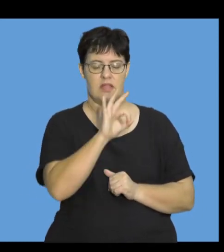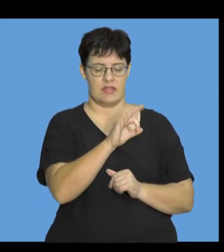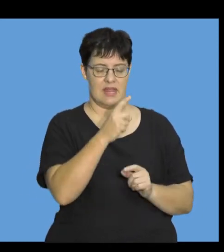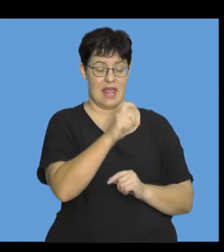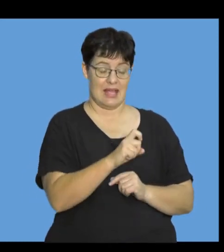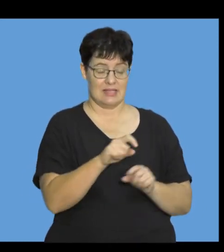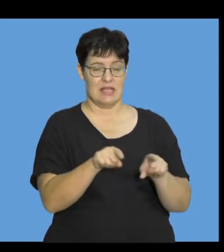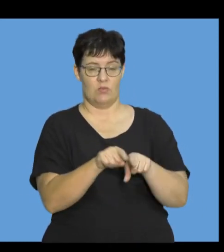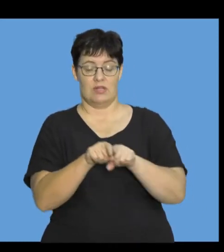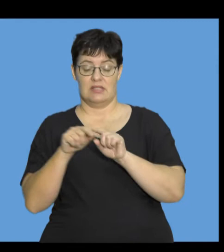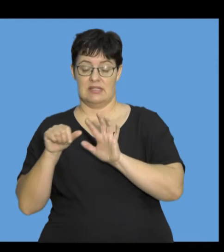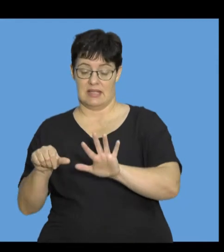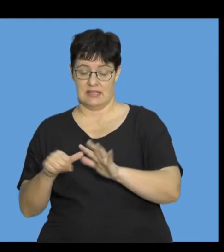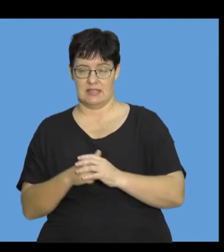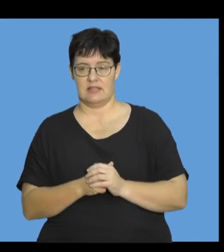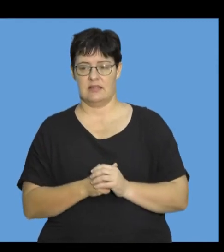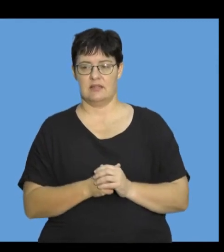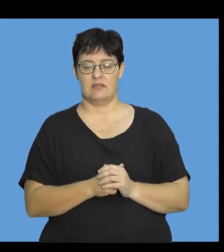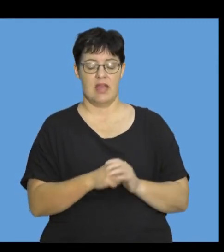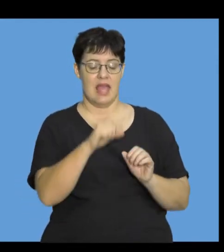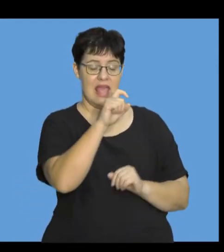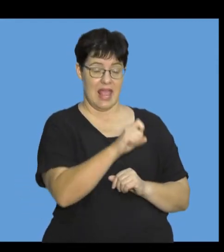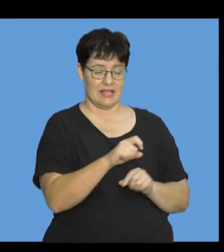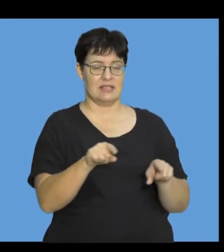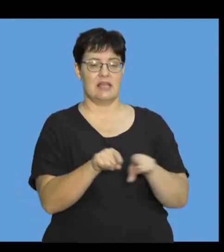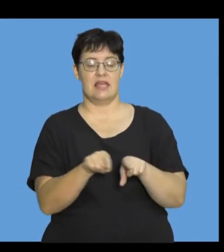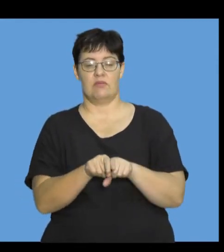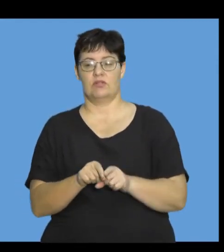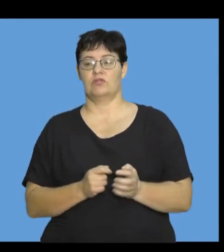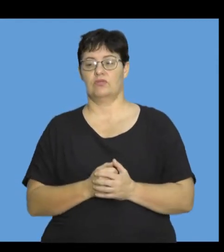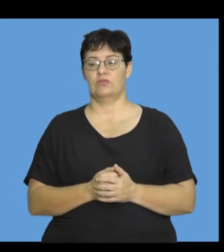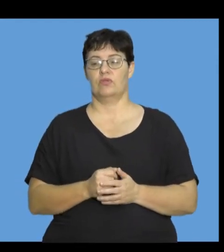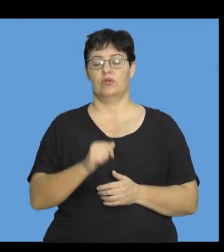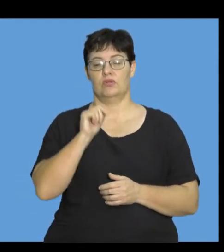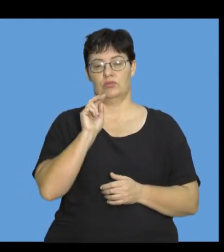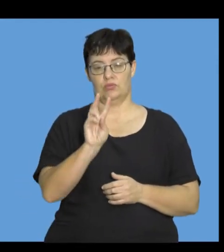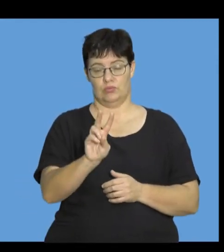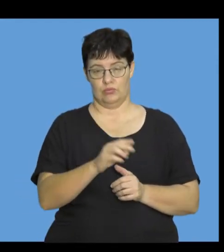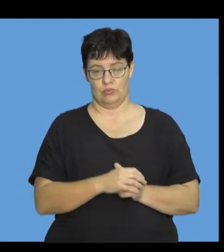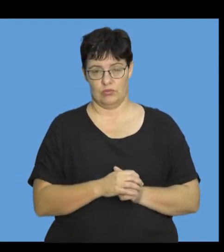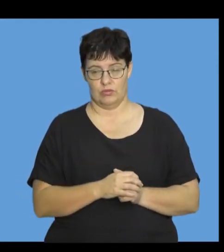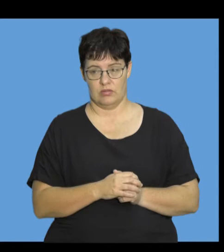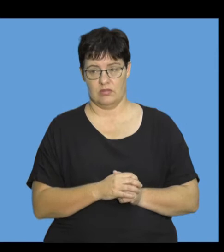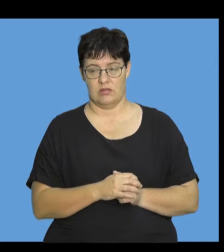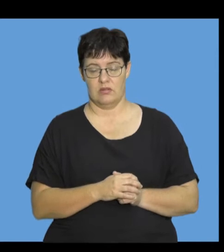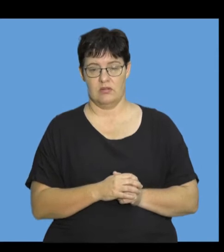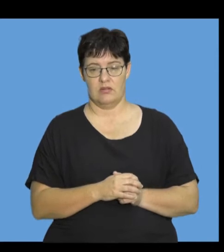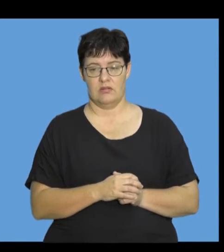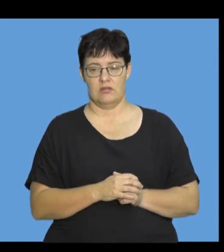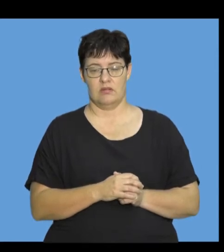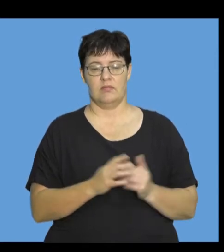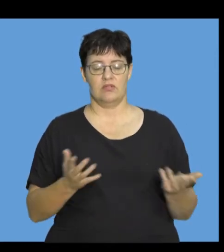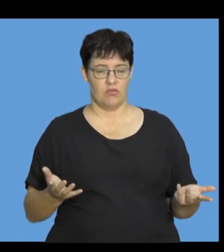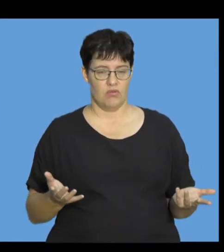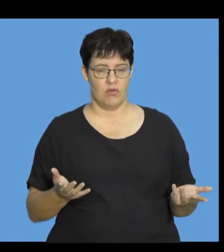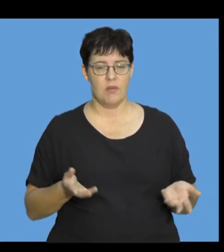give me 3x equal to 6. Therefore, my x will be equals to 2, right?